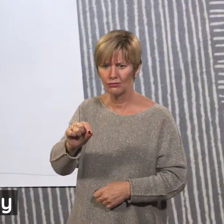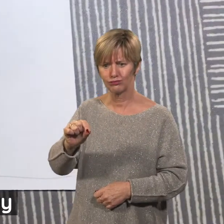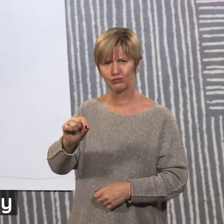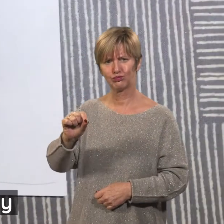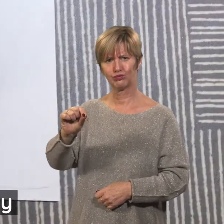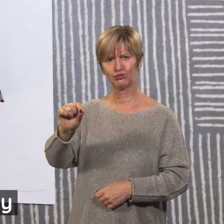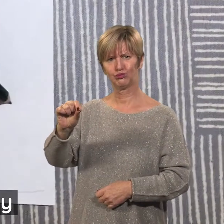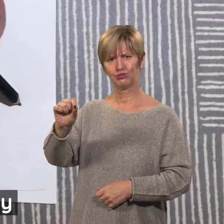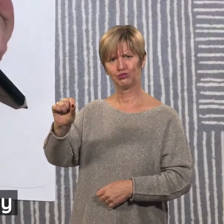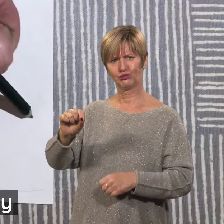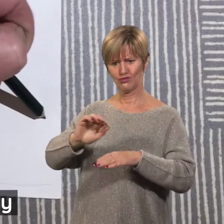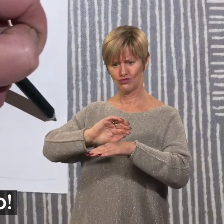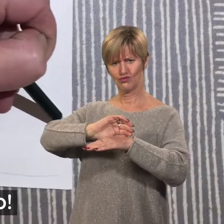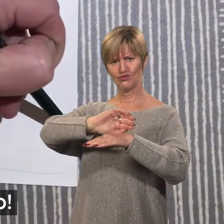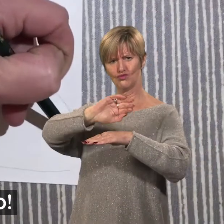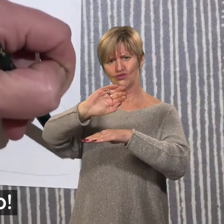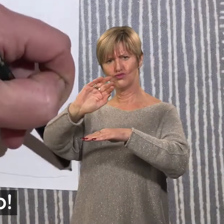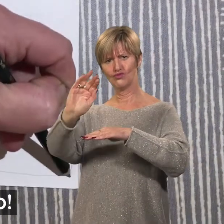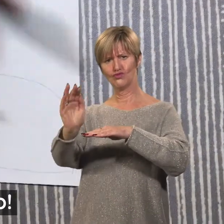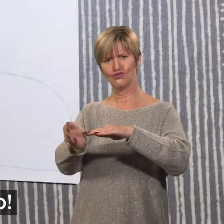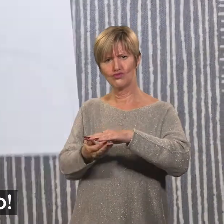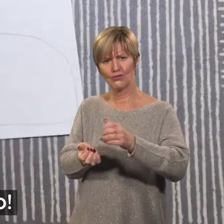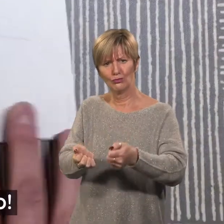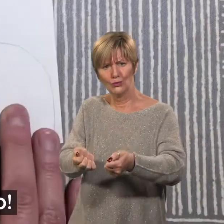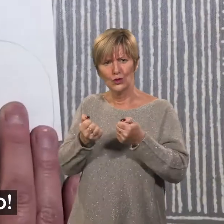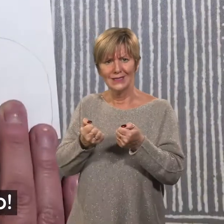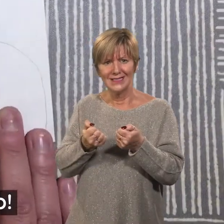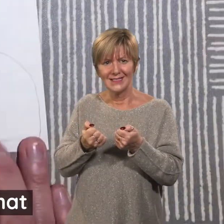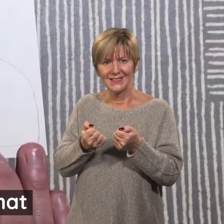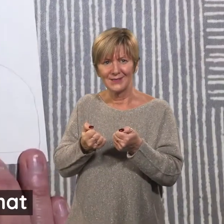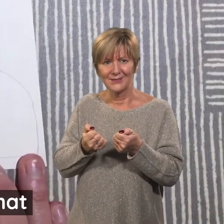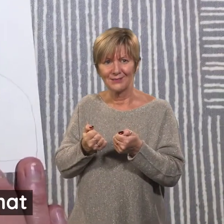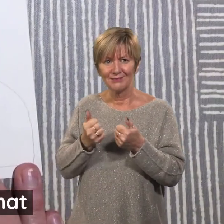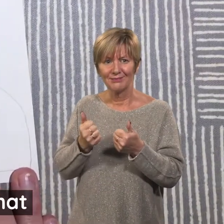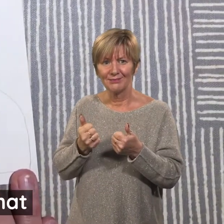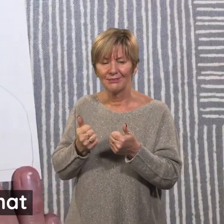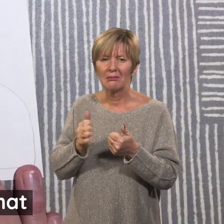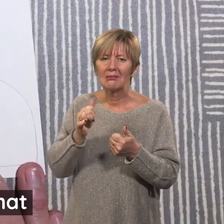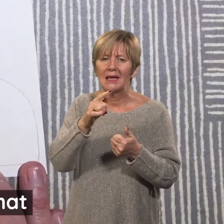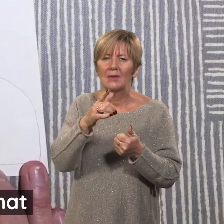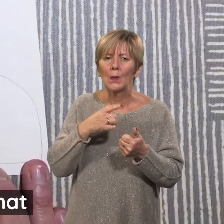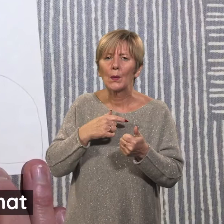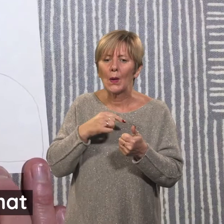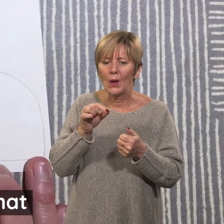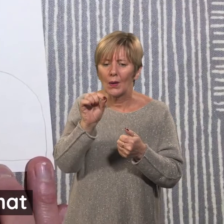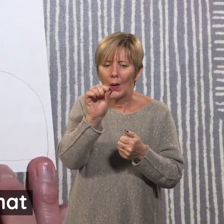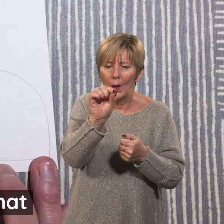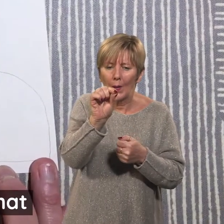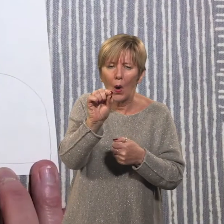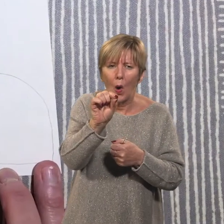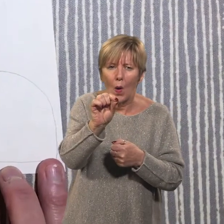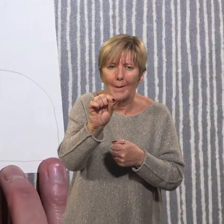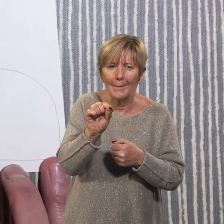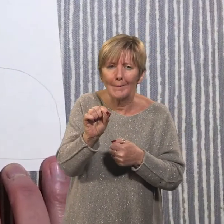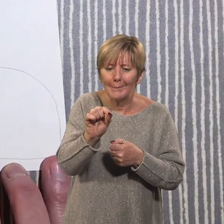curved shape all the way around to the front of your shoe. There you go. You might want to draw some eyelet holes